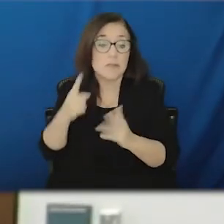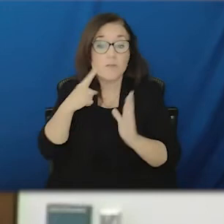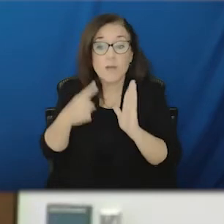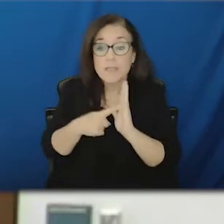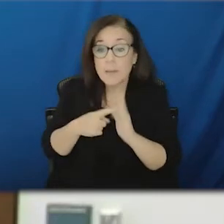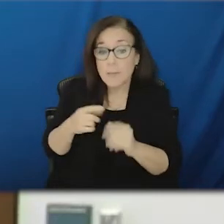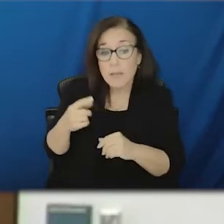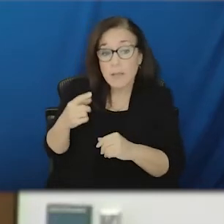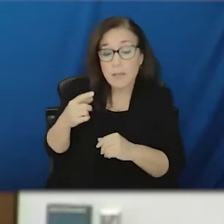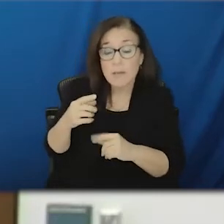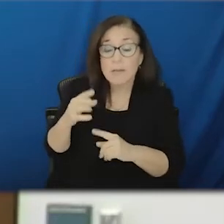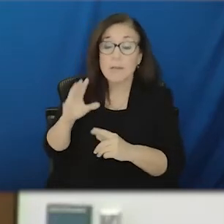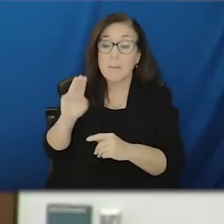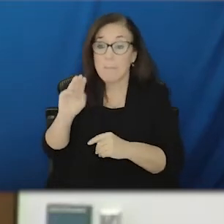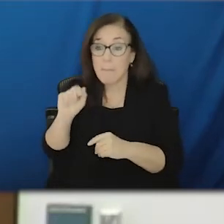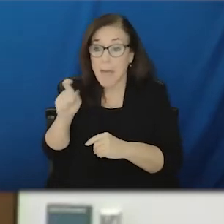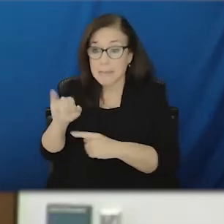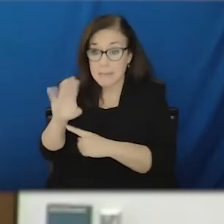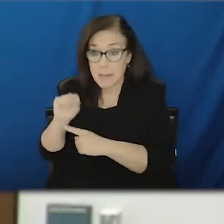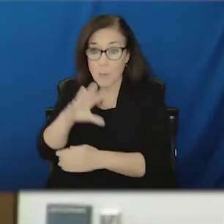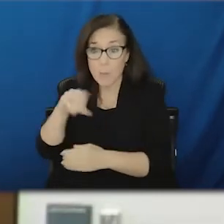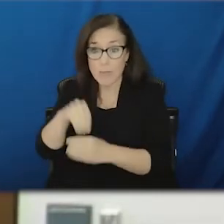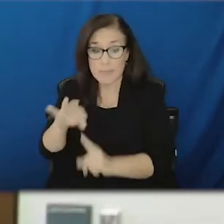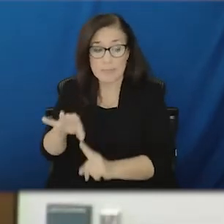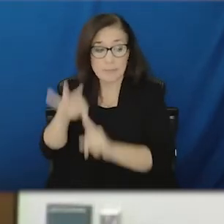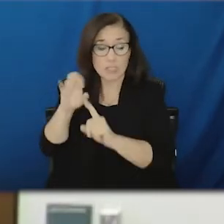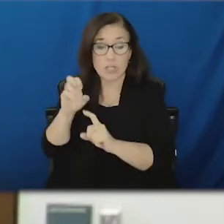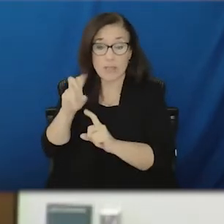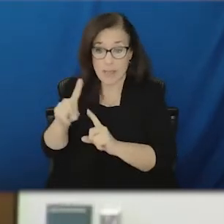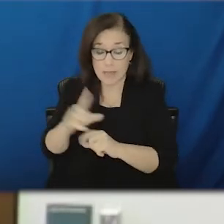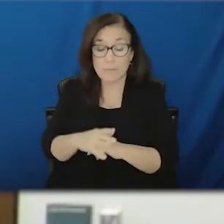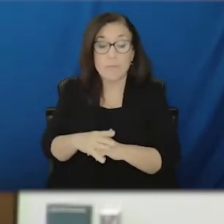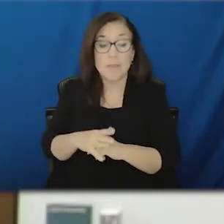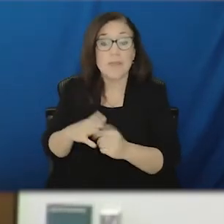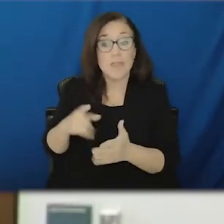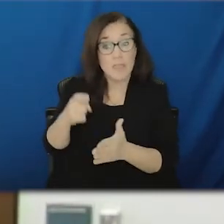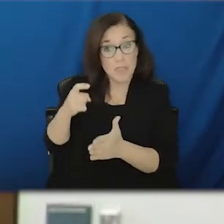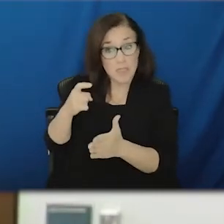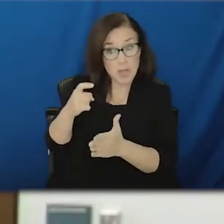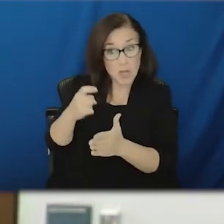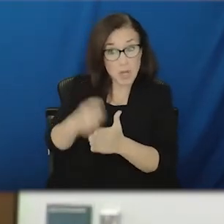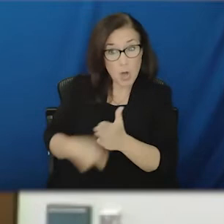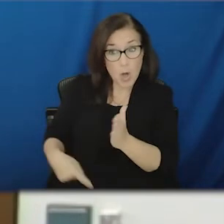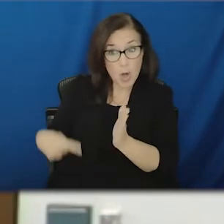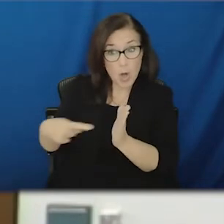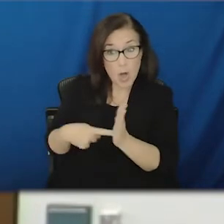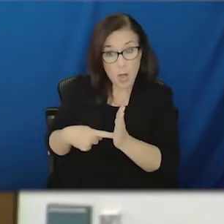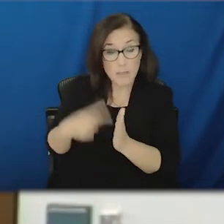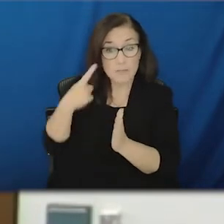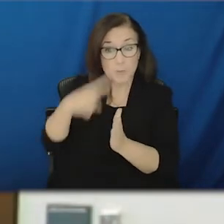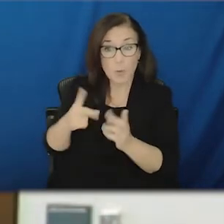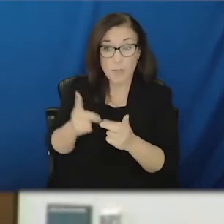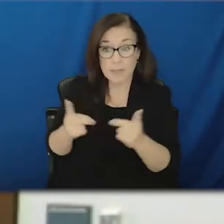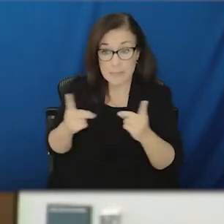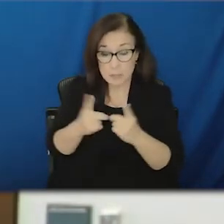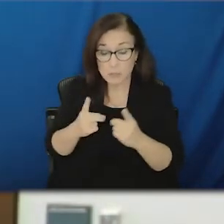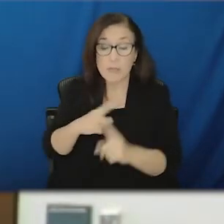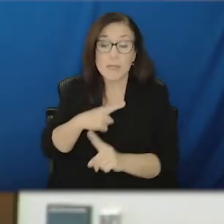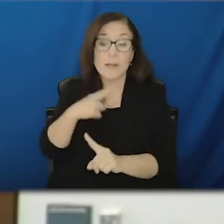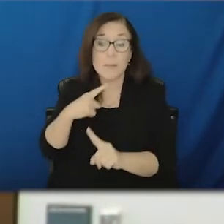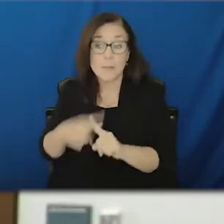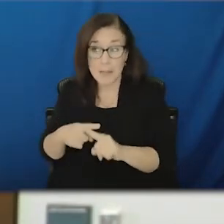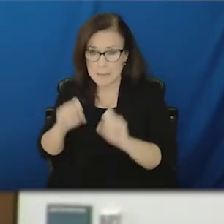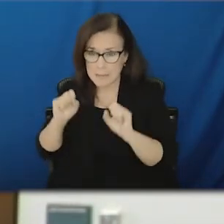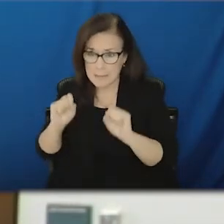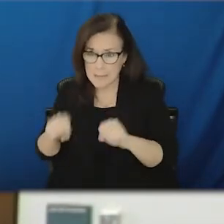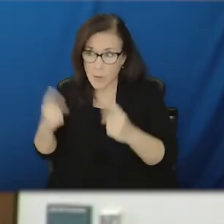example, in special ed. The cost of that to the district and whether or not we can, in collaboration with special